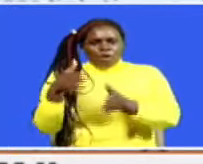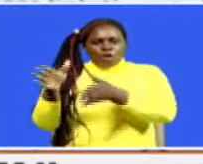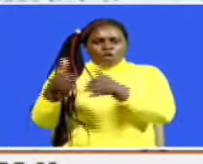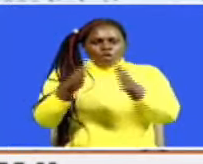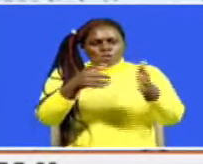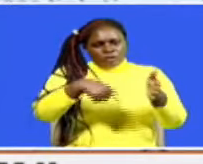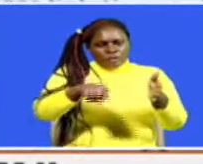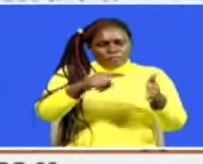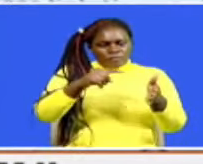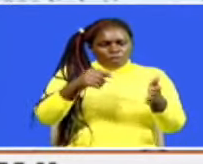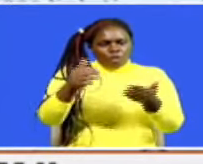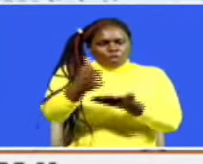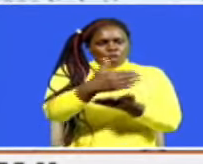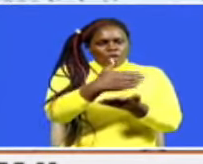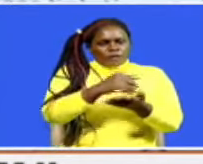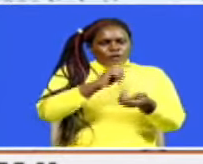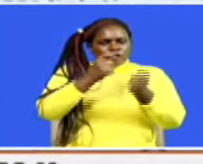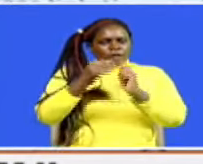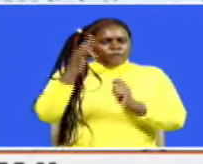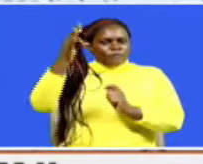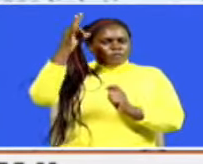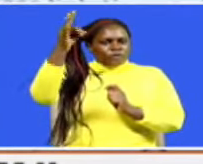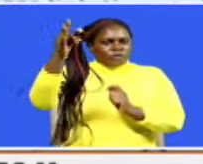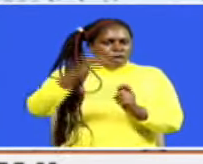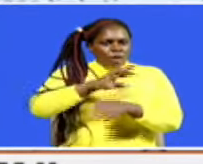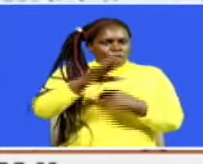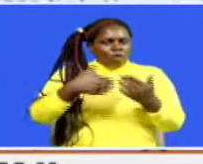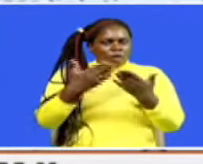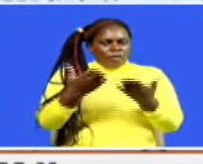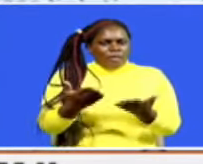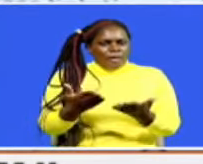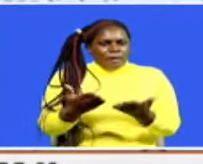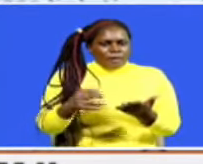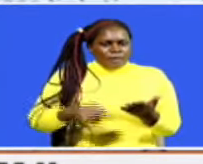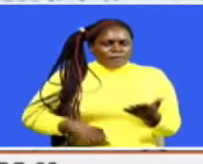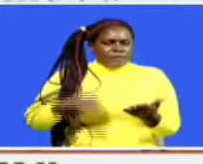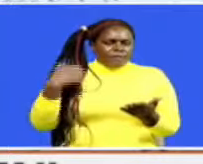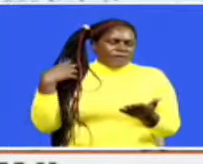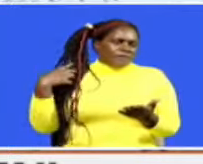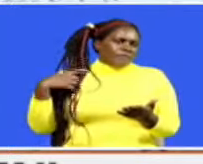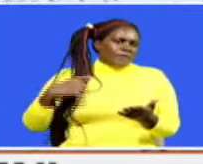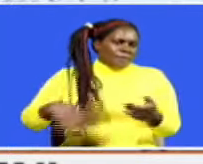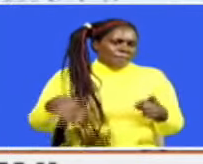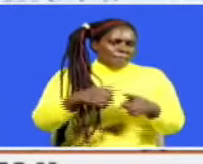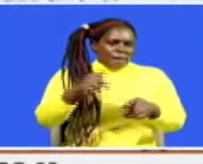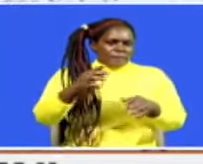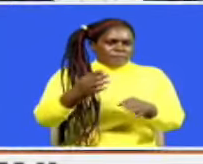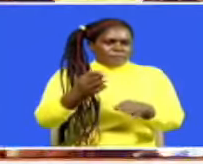for us to collectively shape a future where every Duka owner not only survives but thrives.